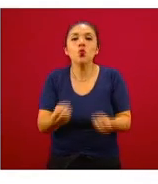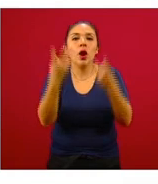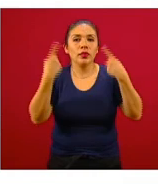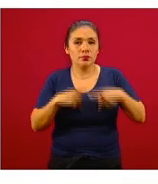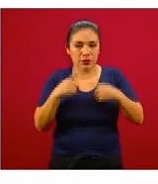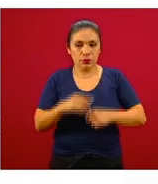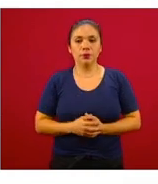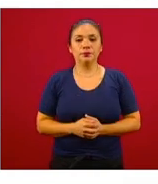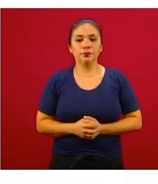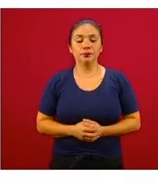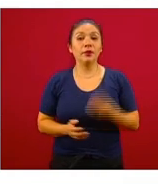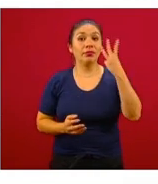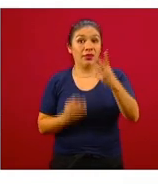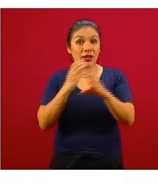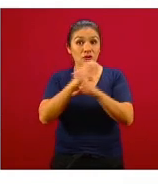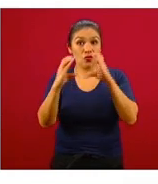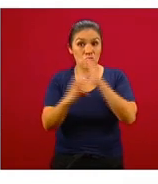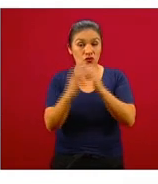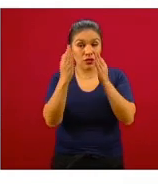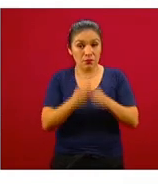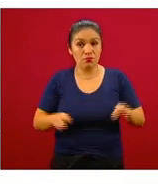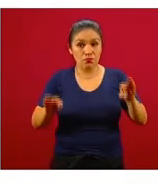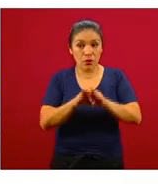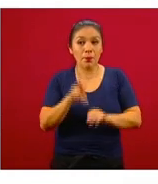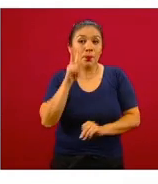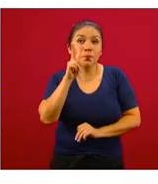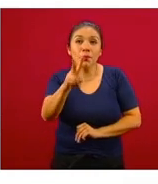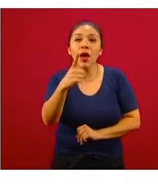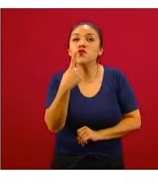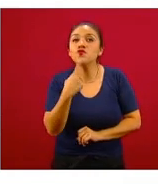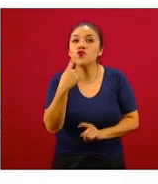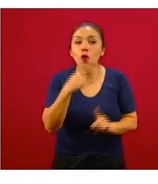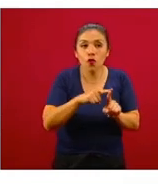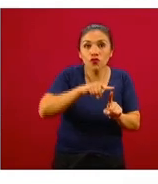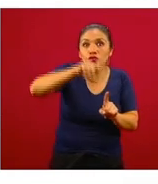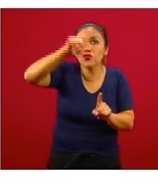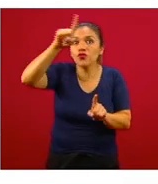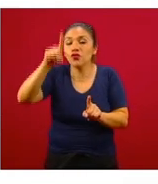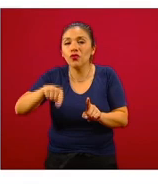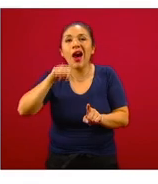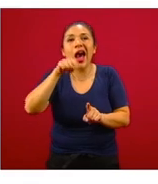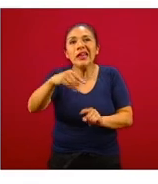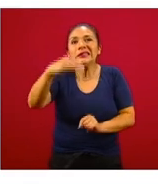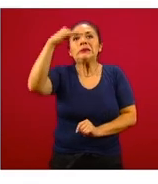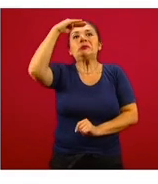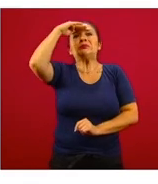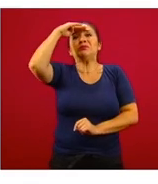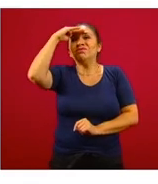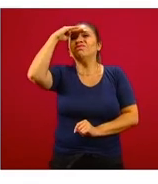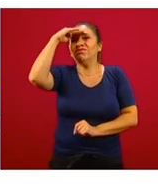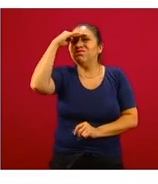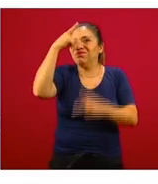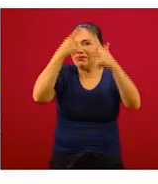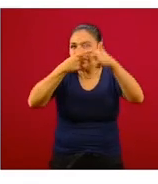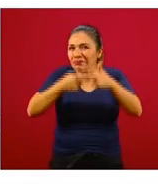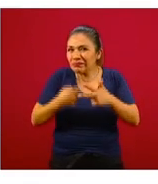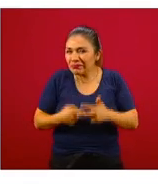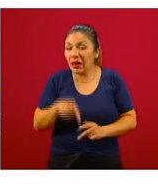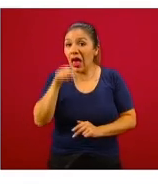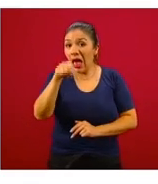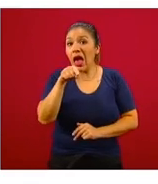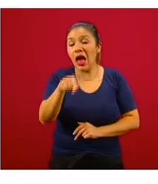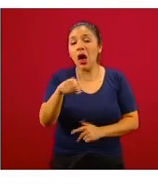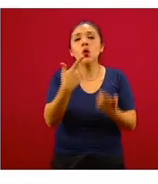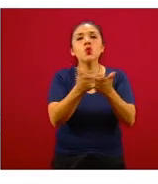The time, so on the horizontal axis we have the dates, and on the vertical one we have the number of